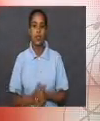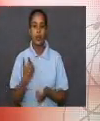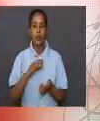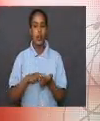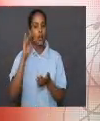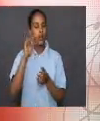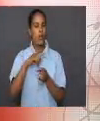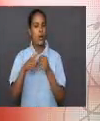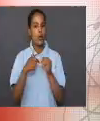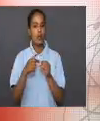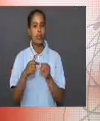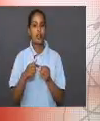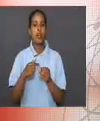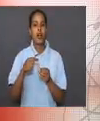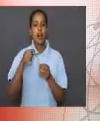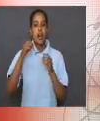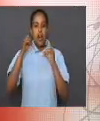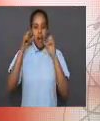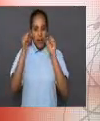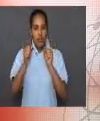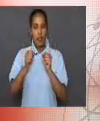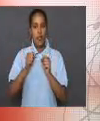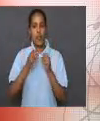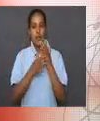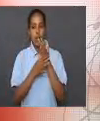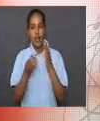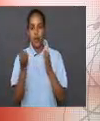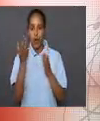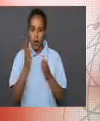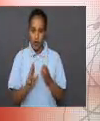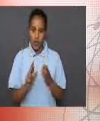We learned about the hardening of oils, or